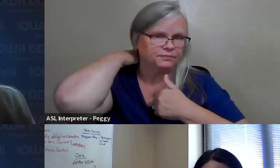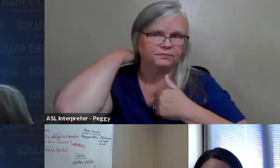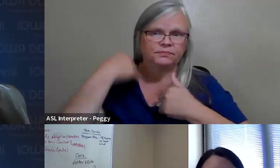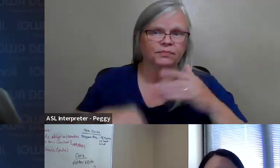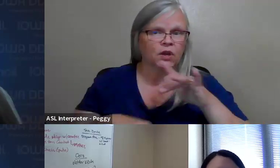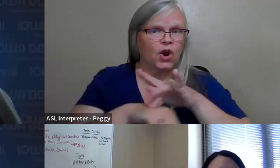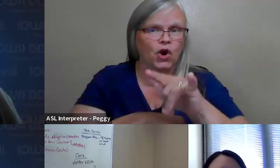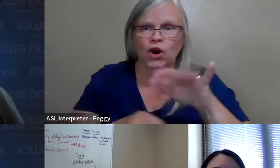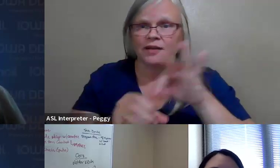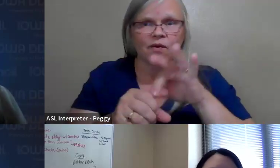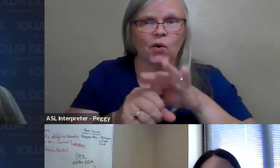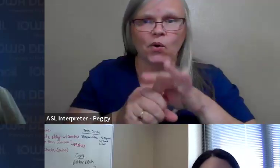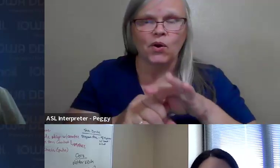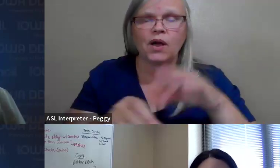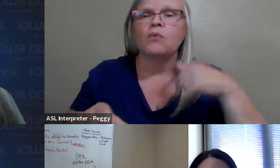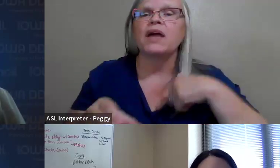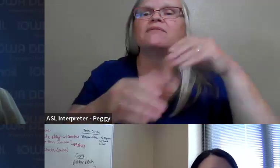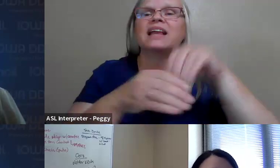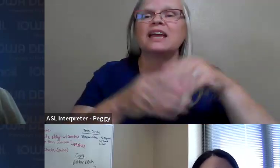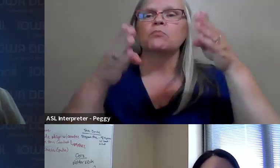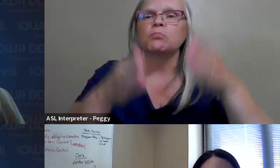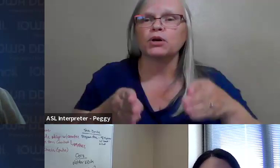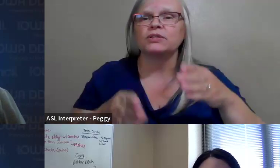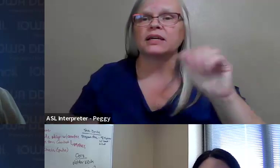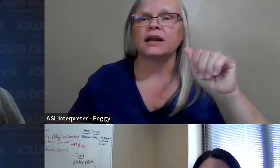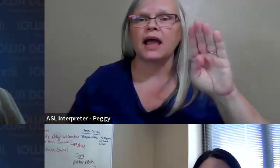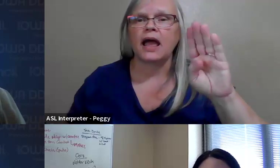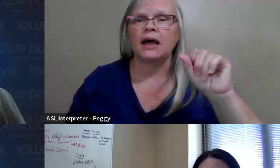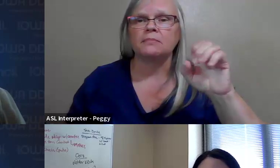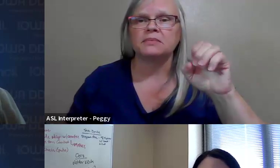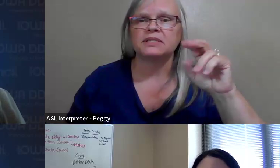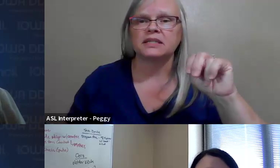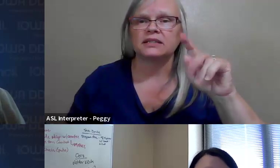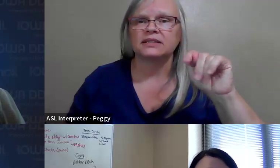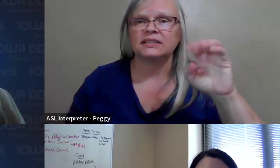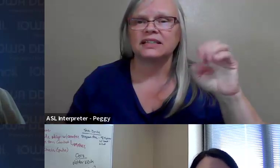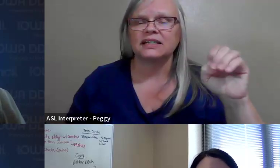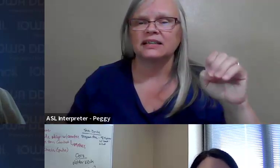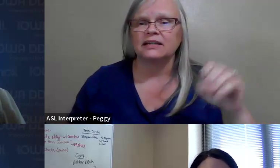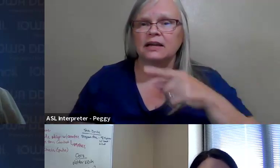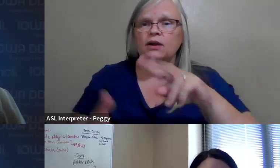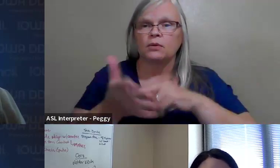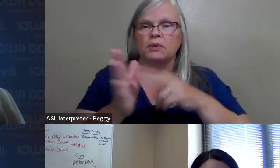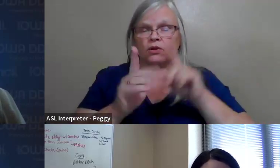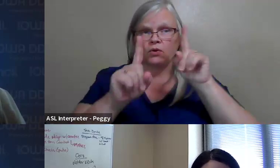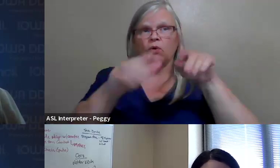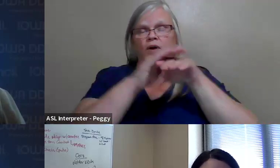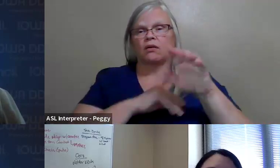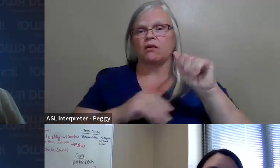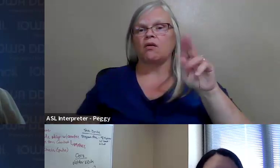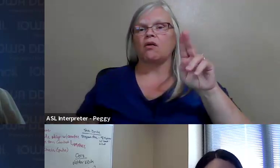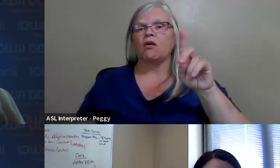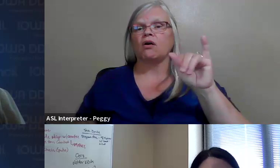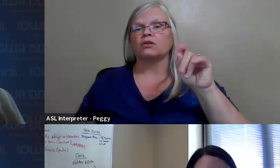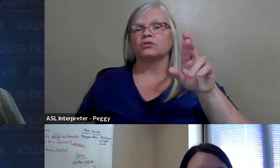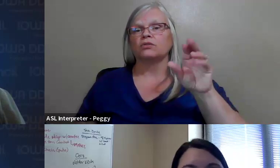early voting. We have in-person absentee. So everything is, if you come into the auditor's